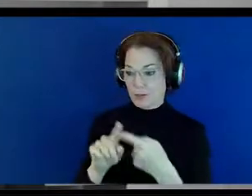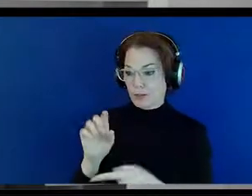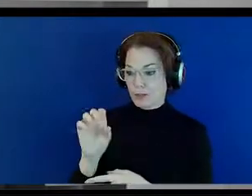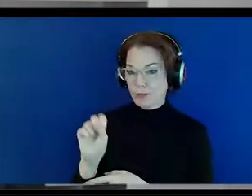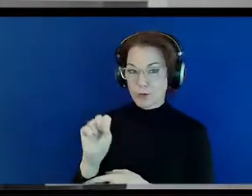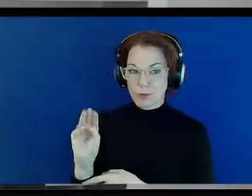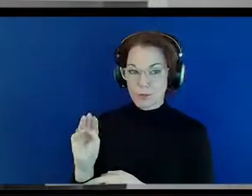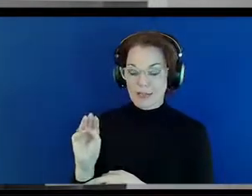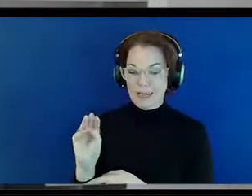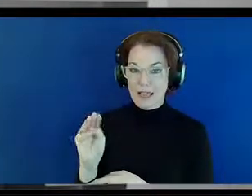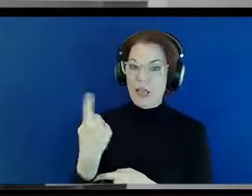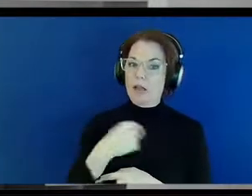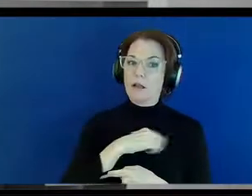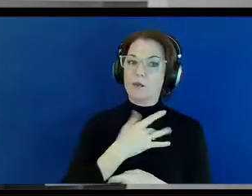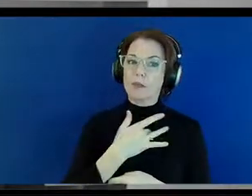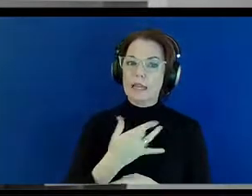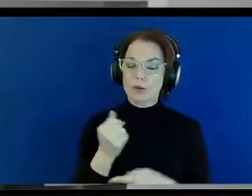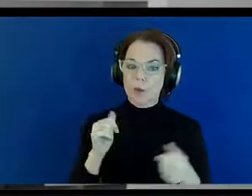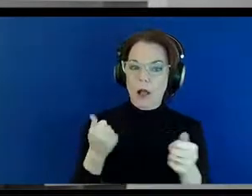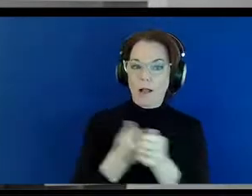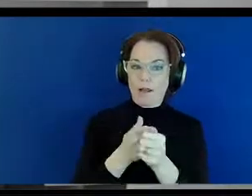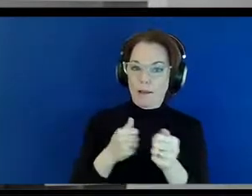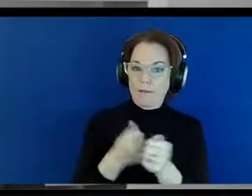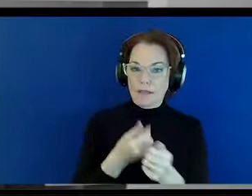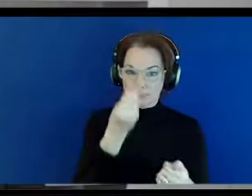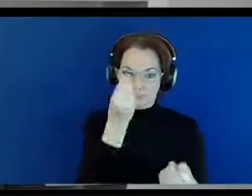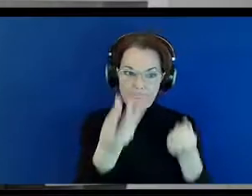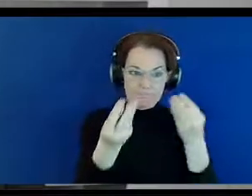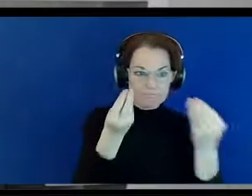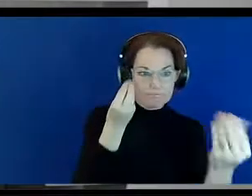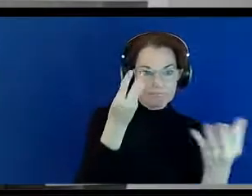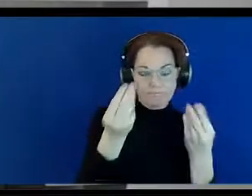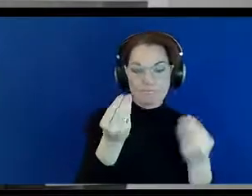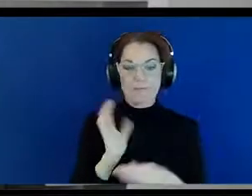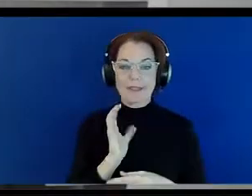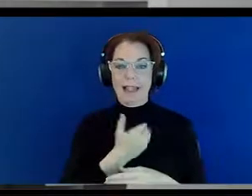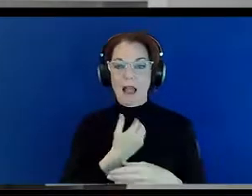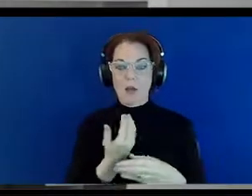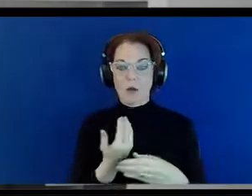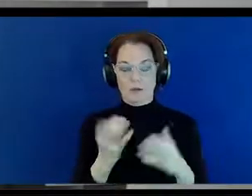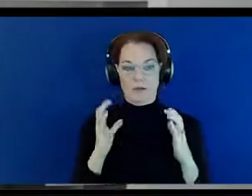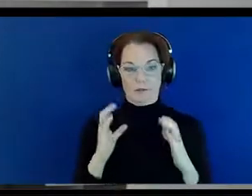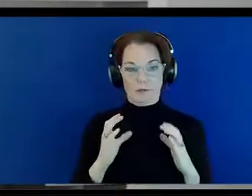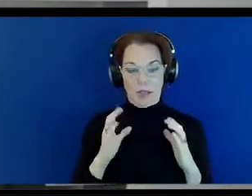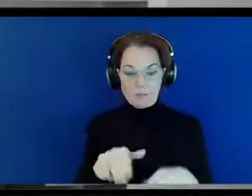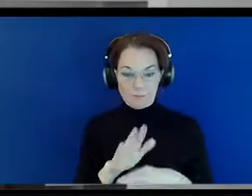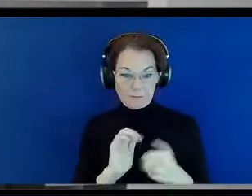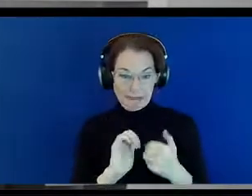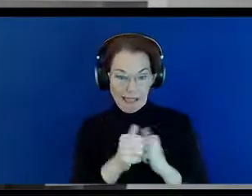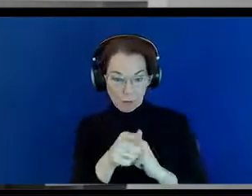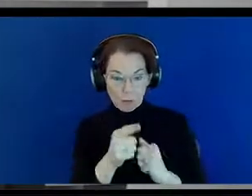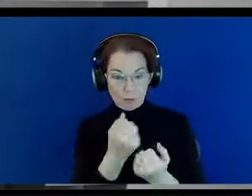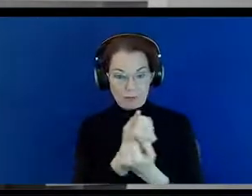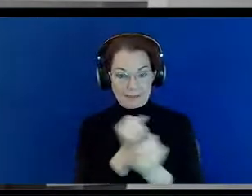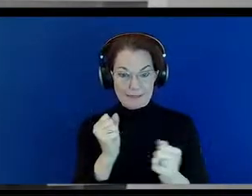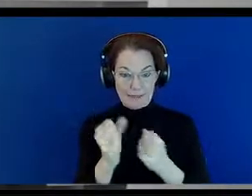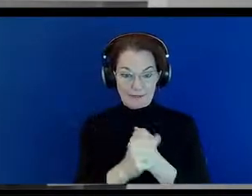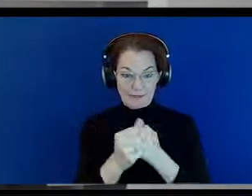we regularly update and inform our customers on how we can help them reduce safety risks in the